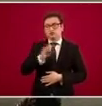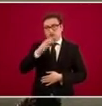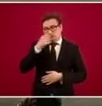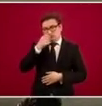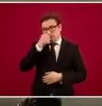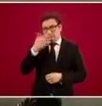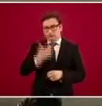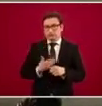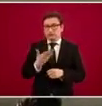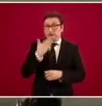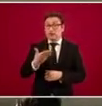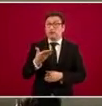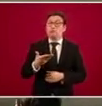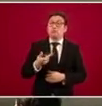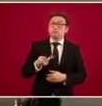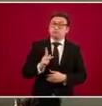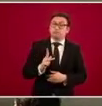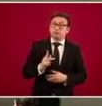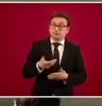Deputy Secretary.